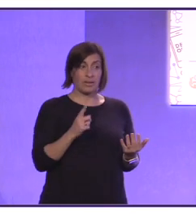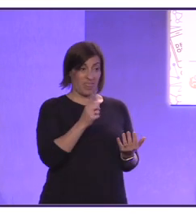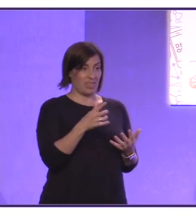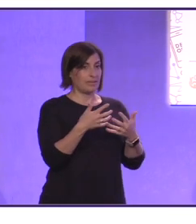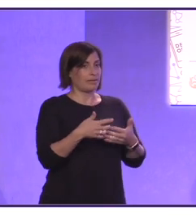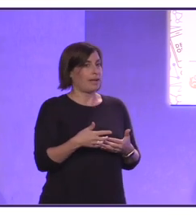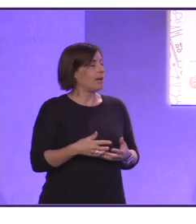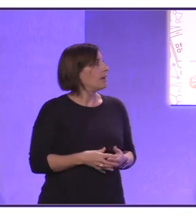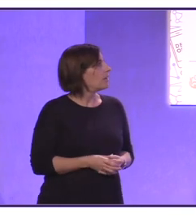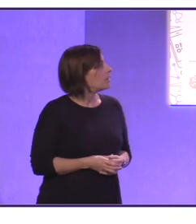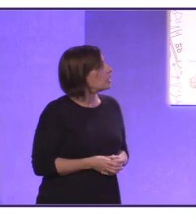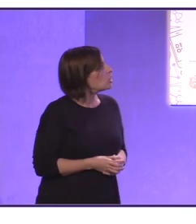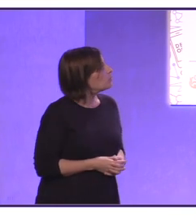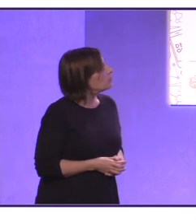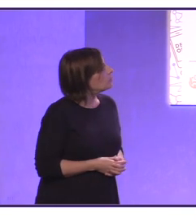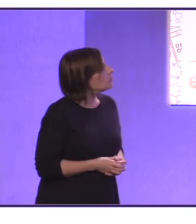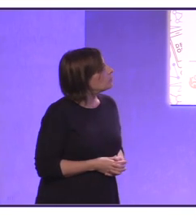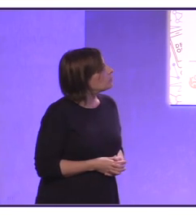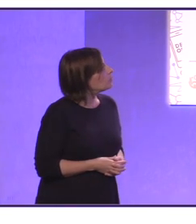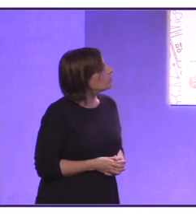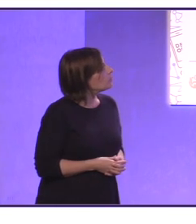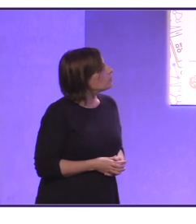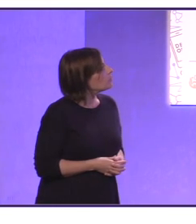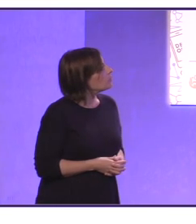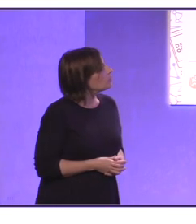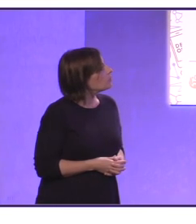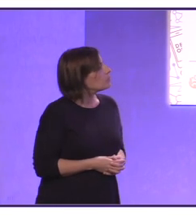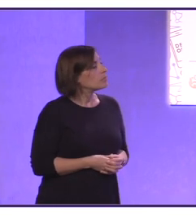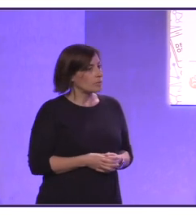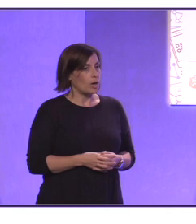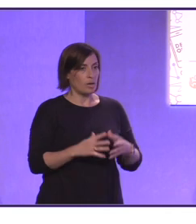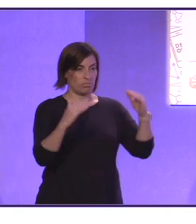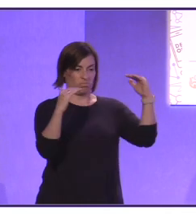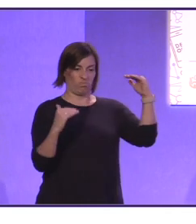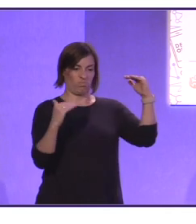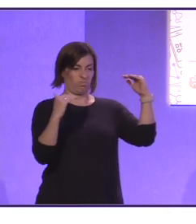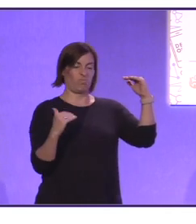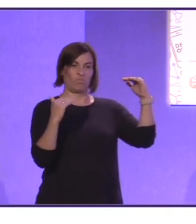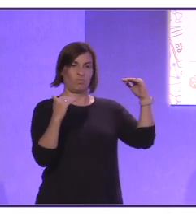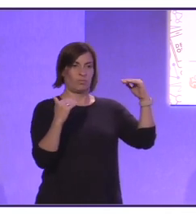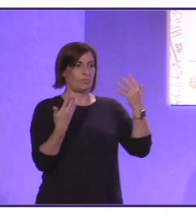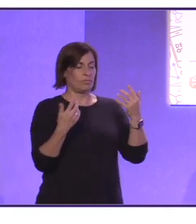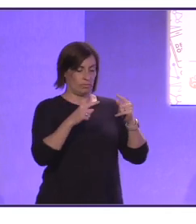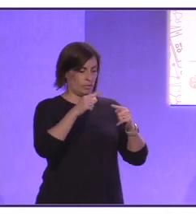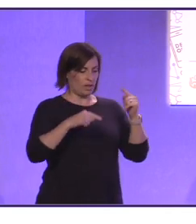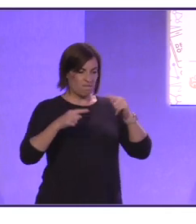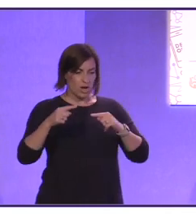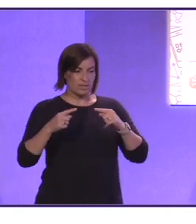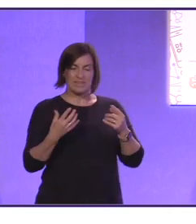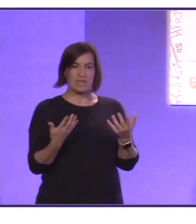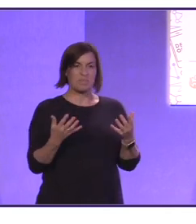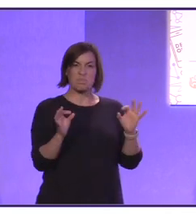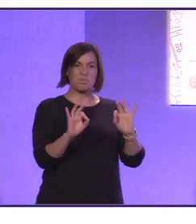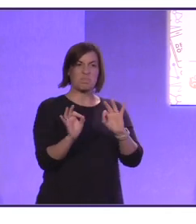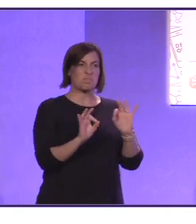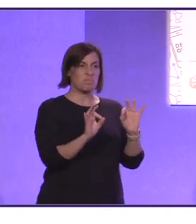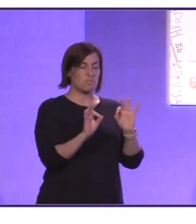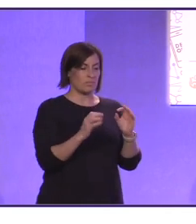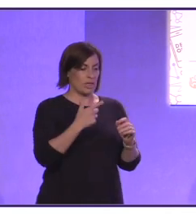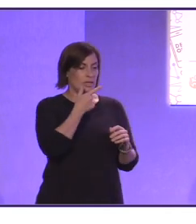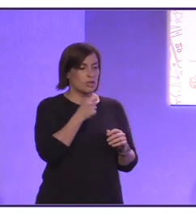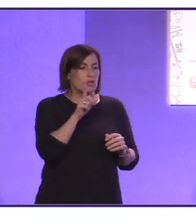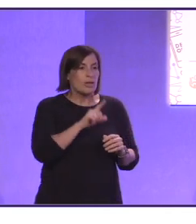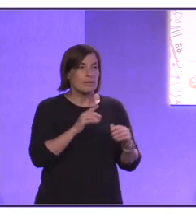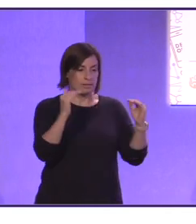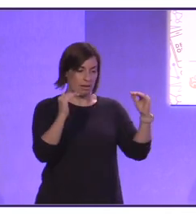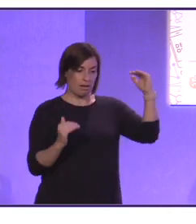industry. And so this gap, this inequality, the lack of diversity, the problems around gender balance, these are